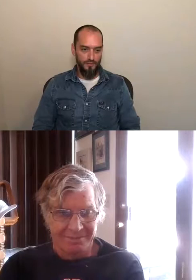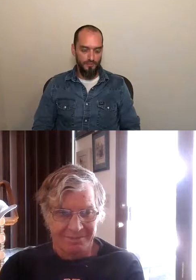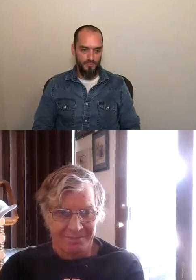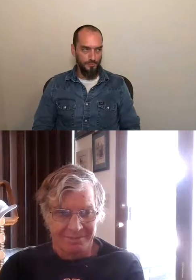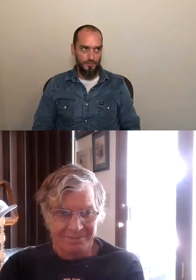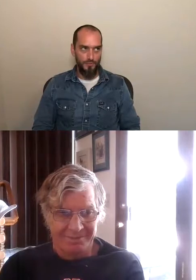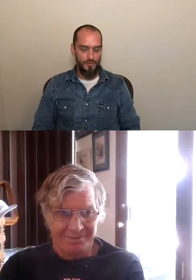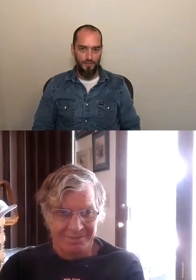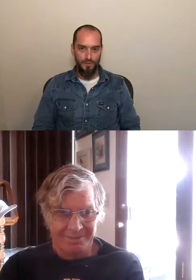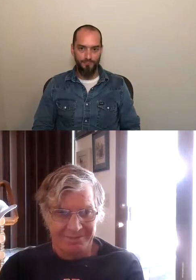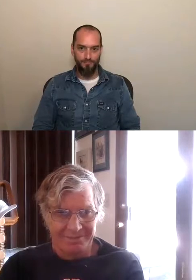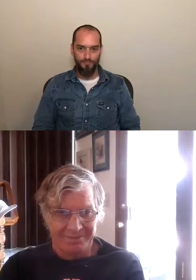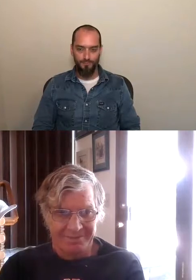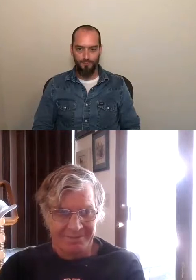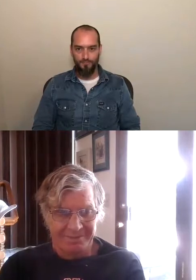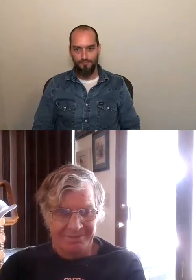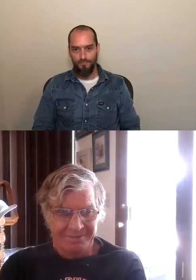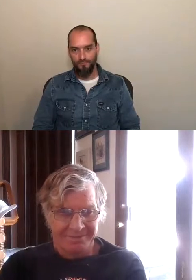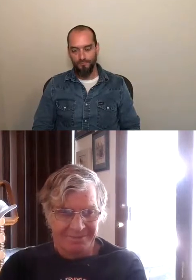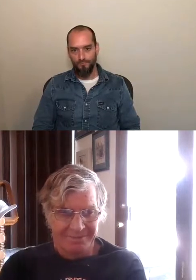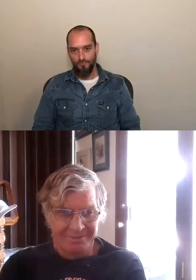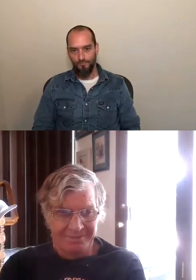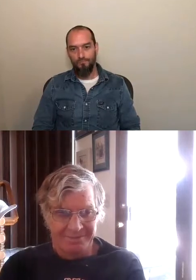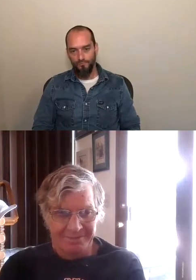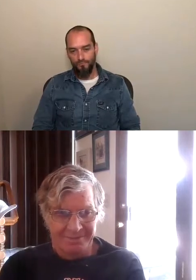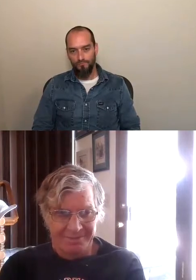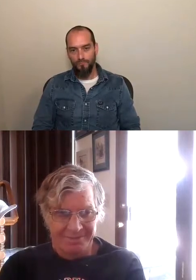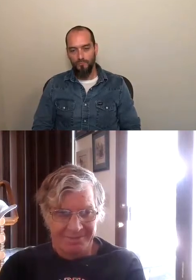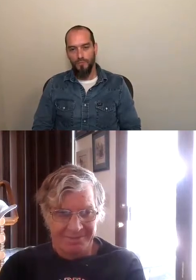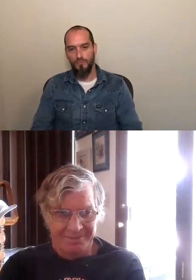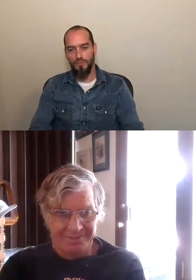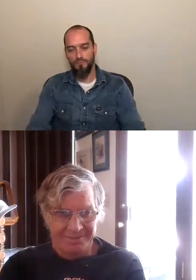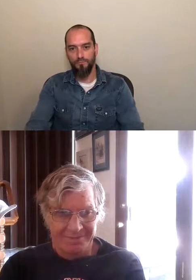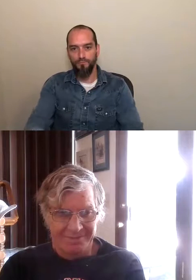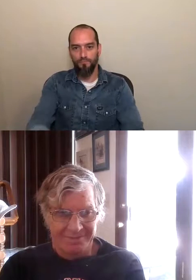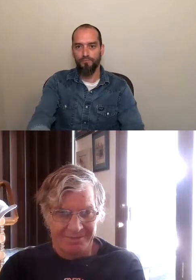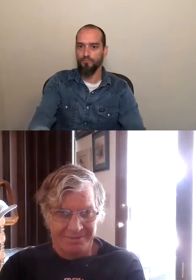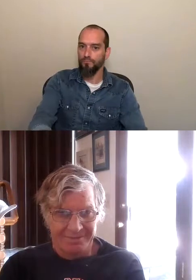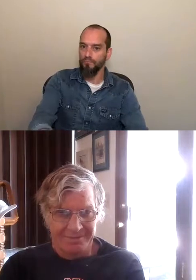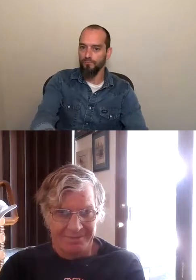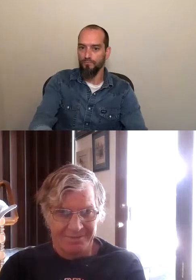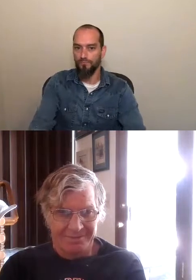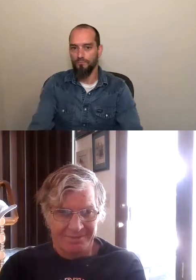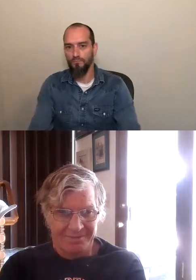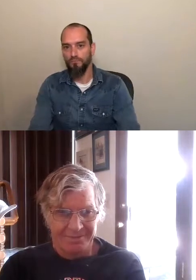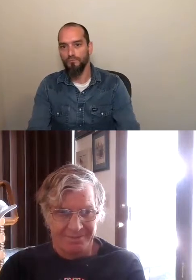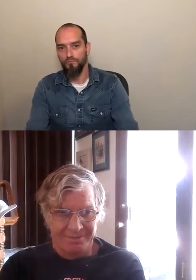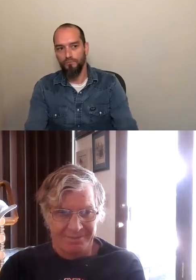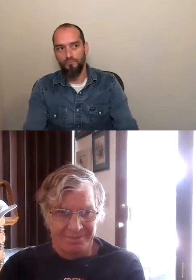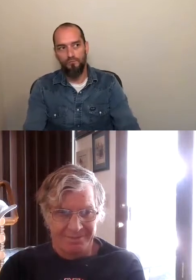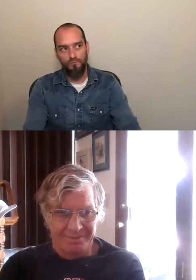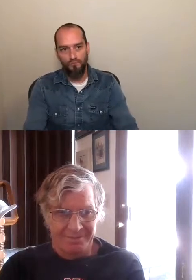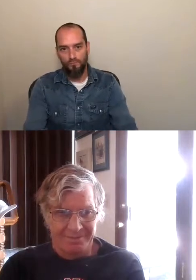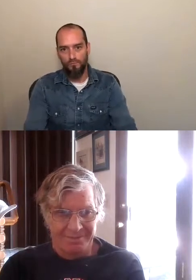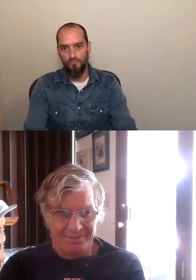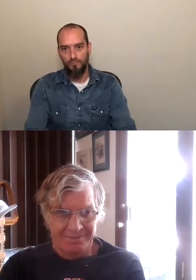again. There's so much more. We'd love to do this again. Thank you again, Josh. And if our audience members wanted to work with